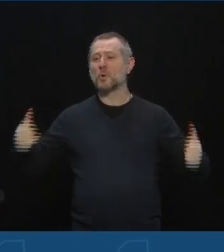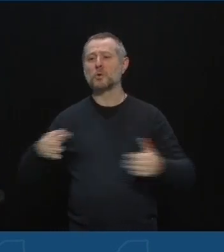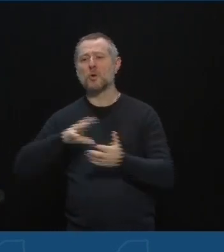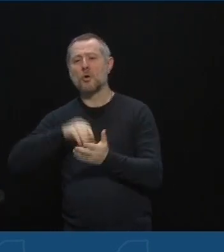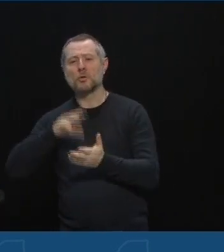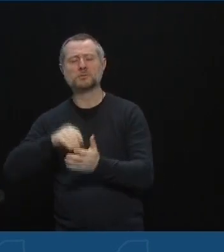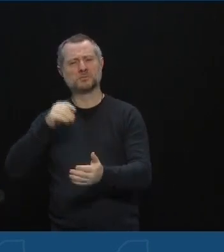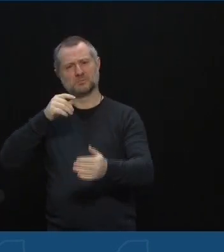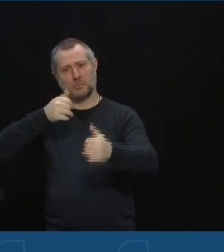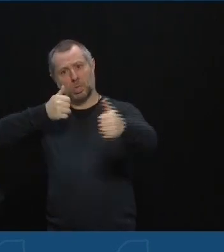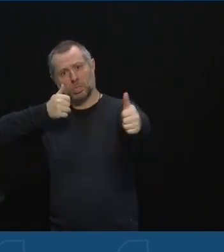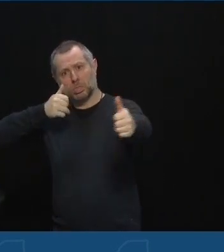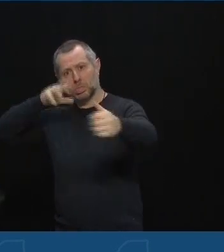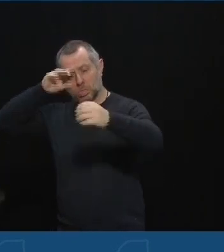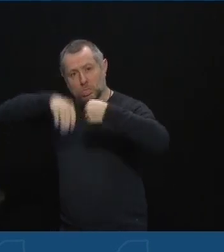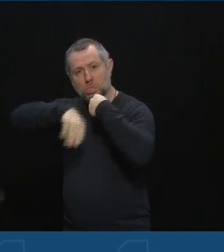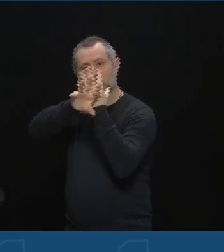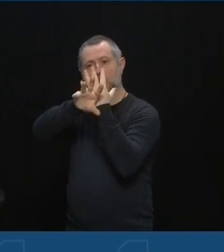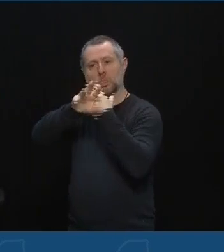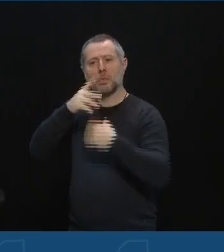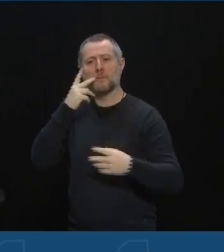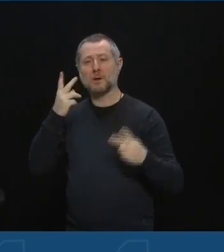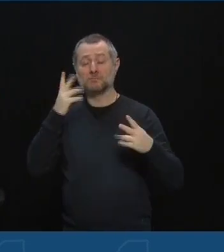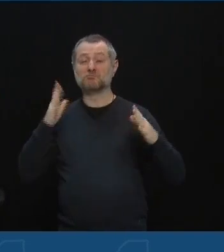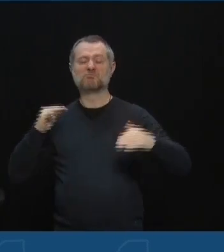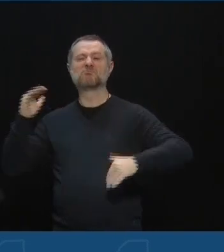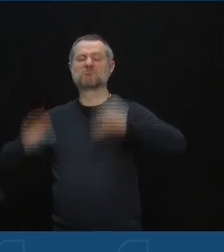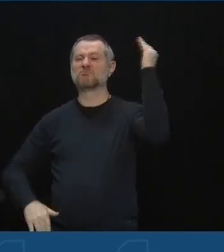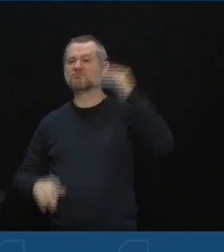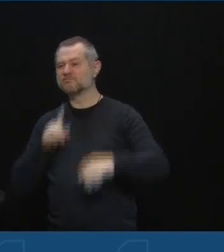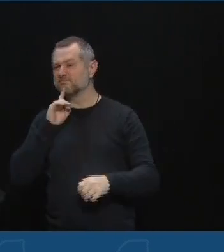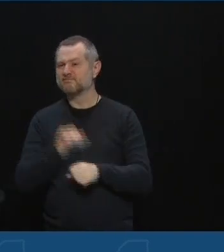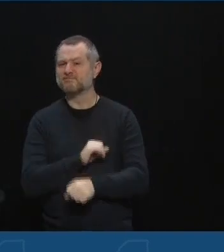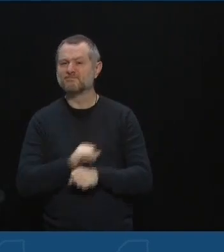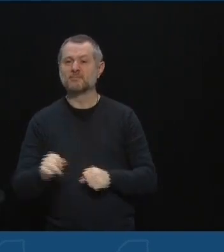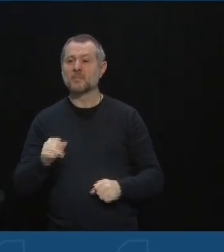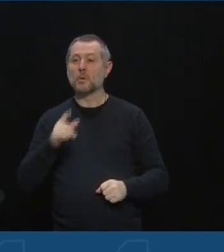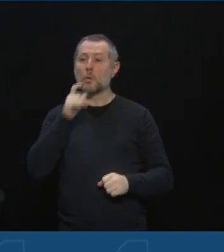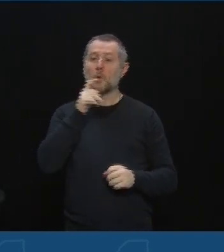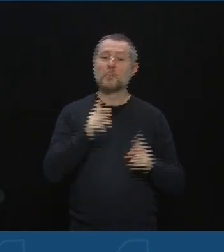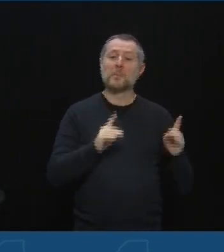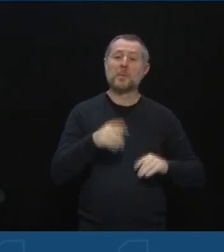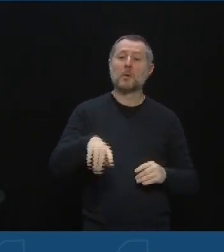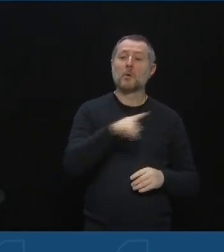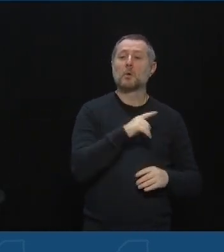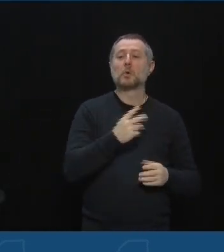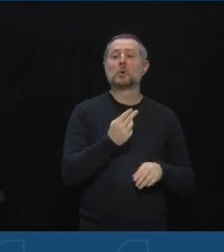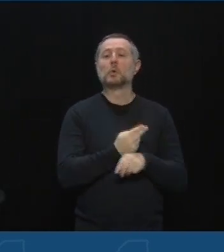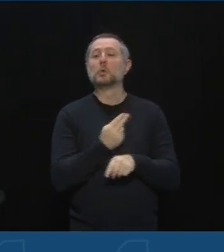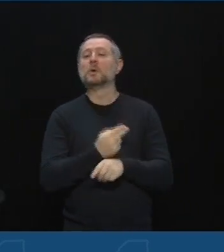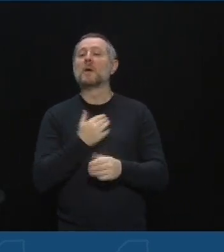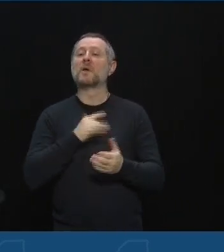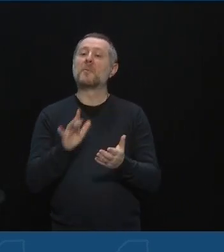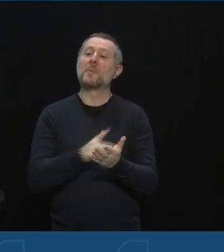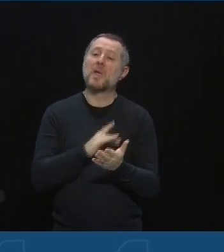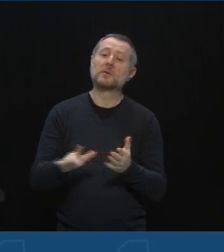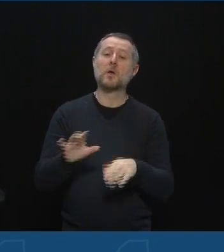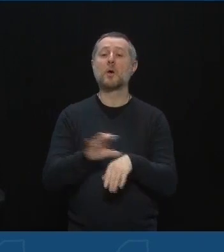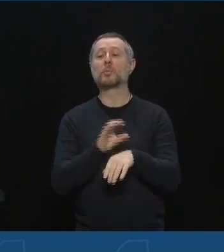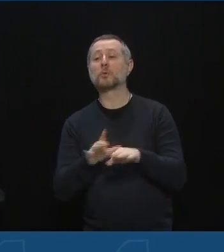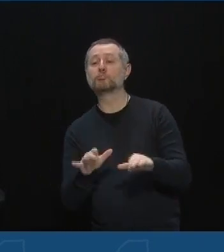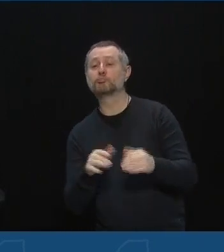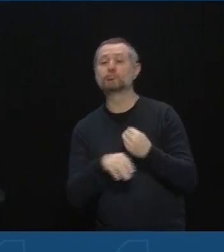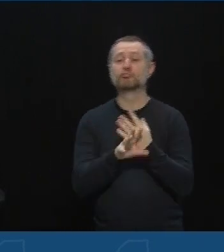was an incredible digital divide when the thought was, well, just go home and learn on your iPad or your family computer. What if you don't have